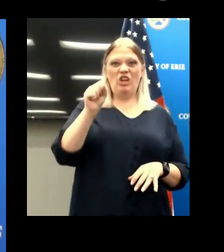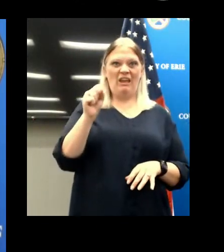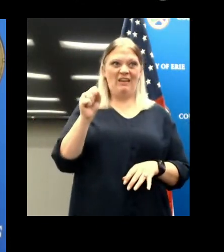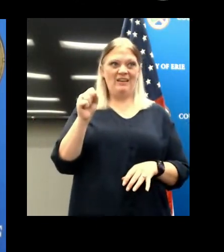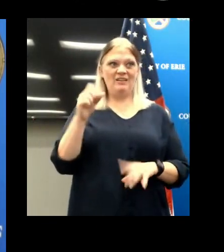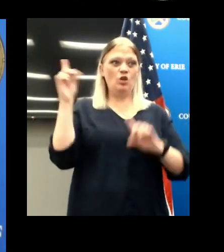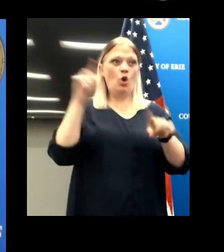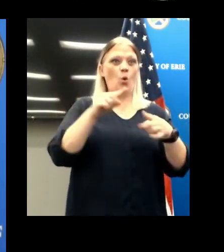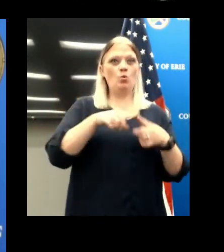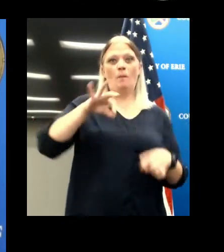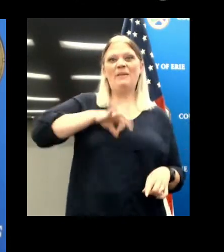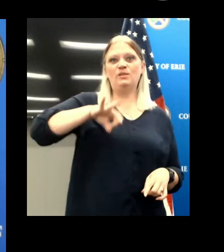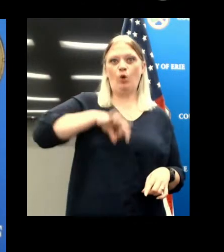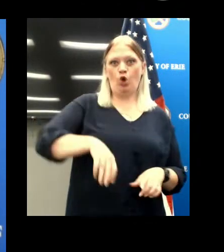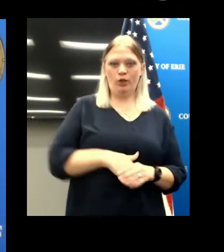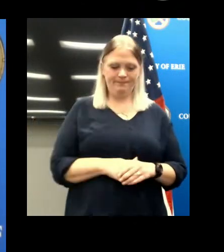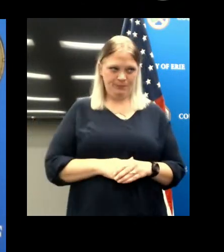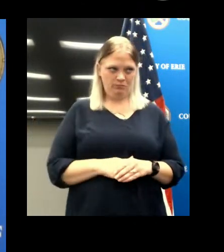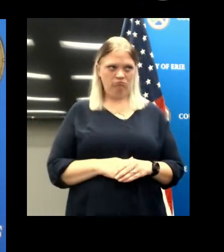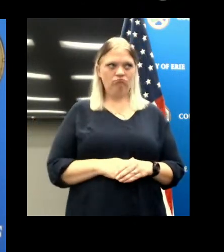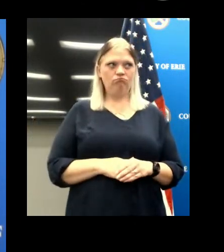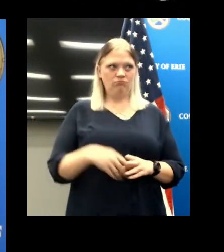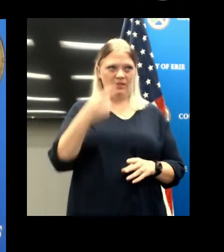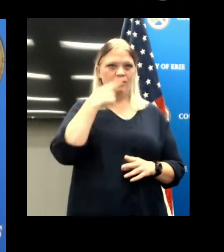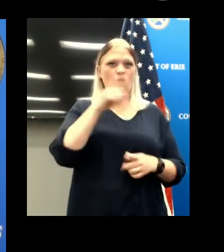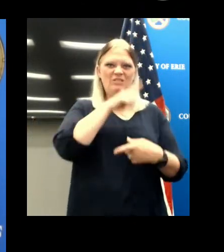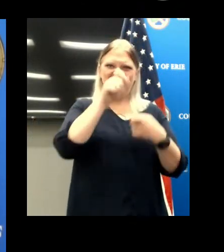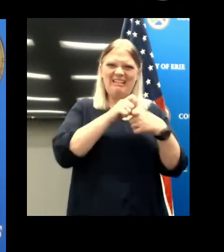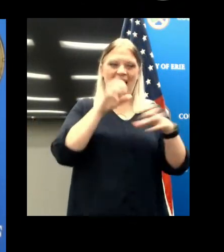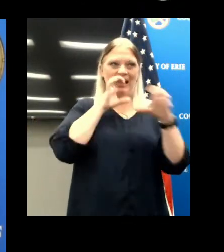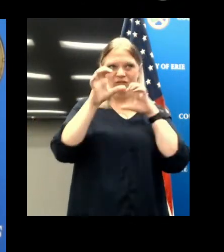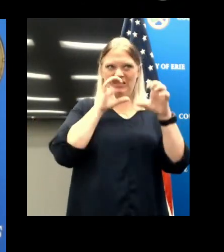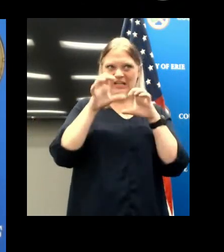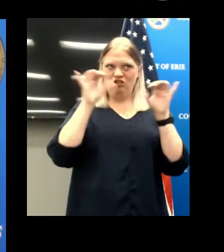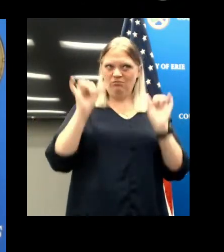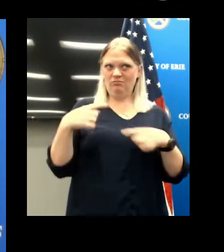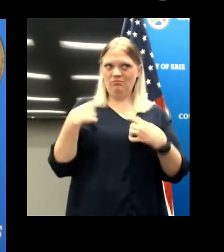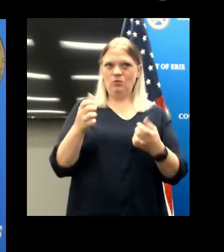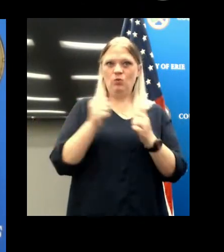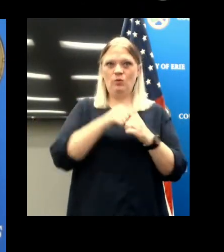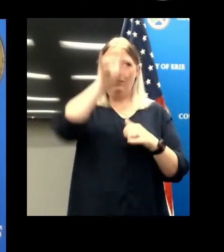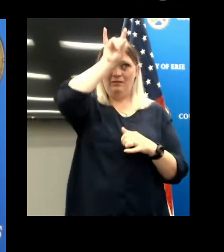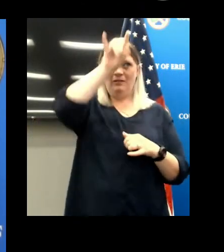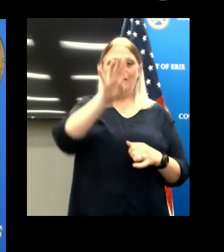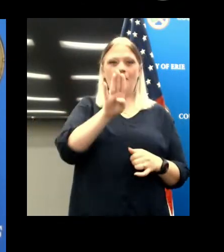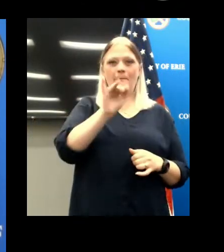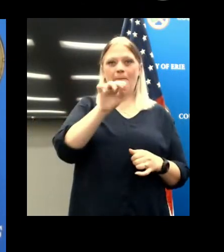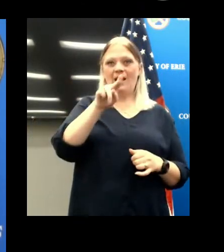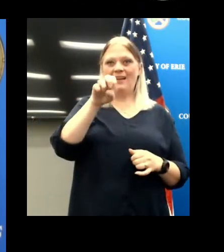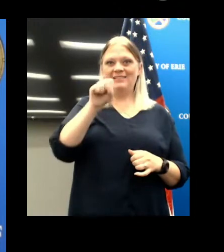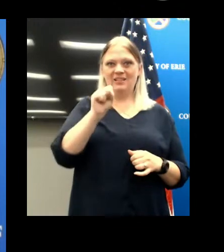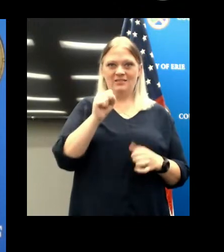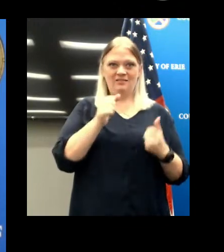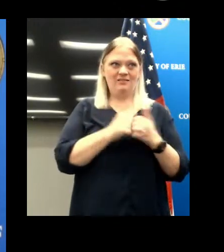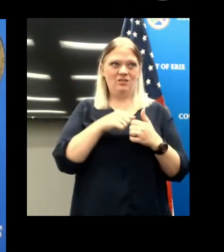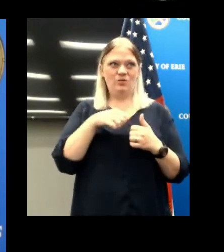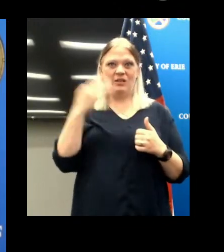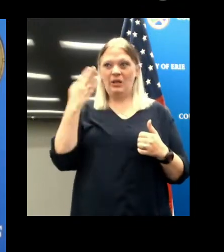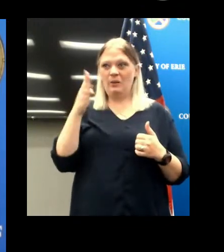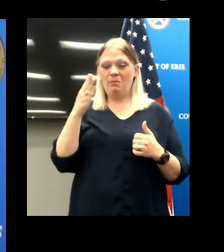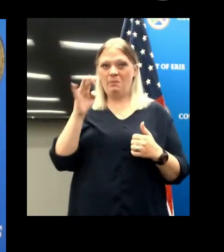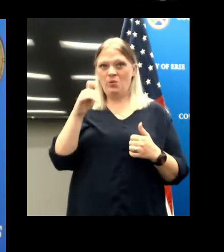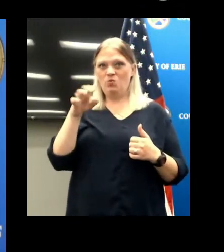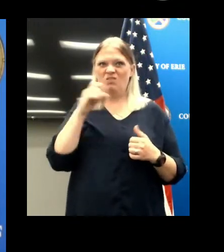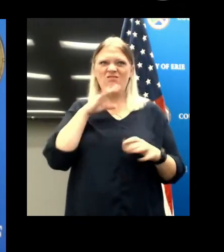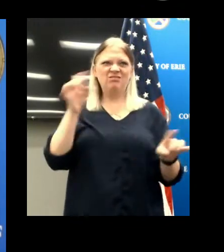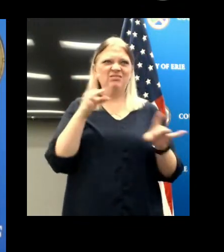to Pittsburgh. So let me tell you exactly the conversations we've had with the Bisons with regards to the Blue Jays. People were like, this is terrible. You bring